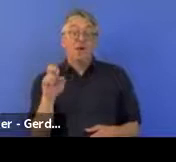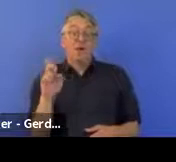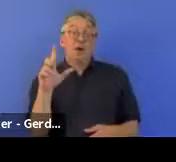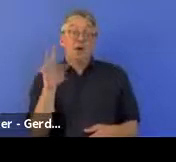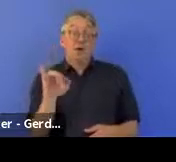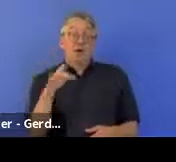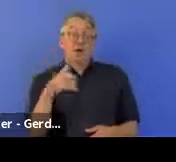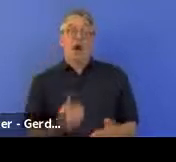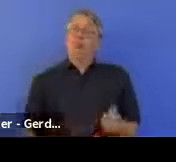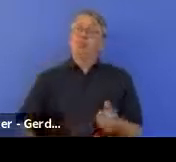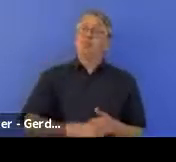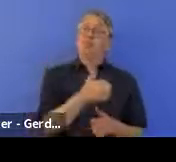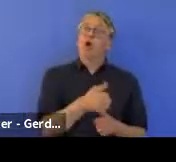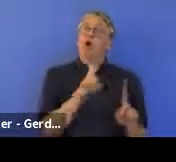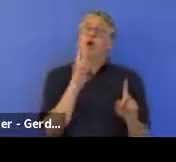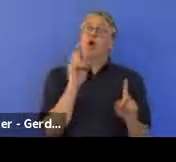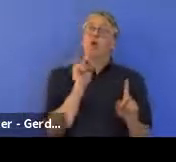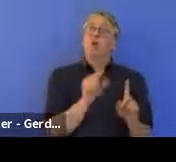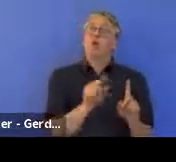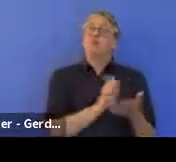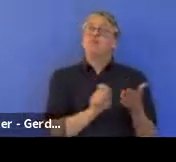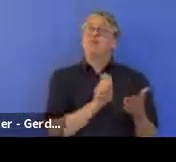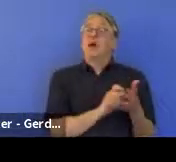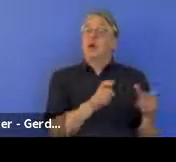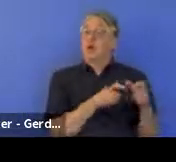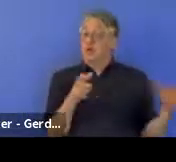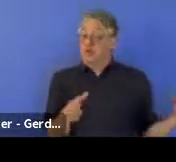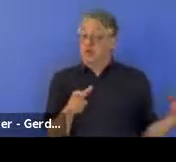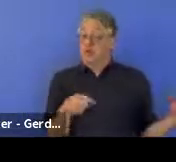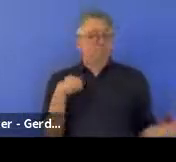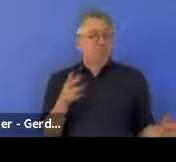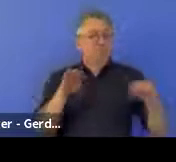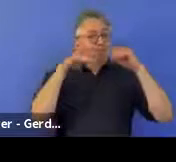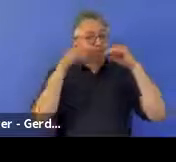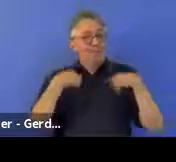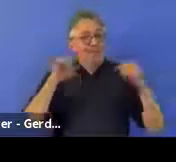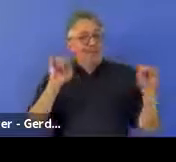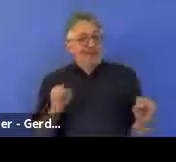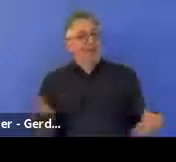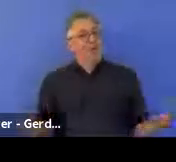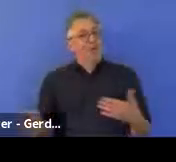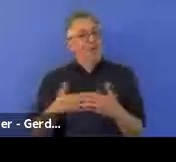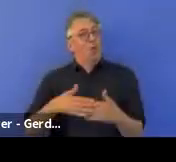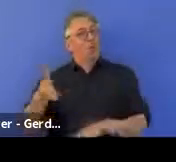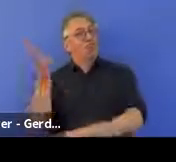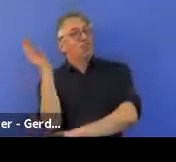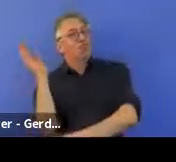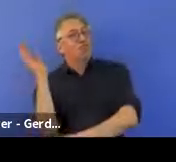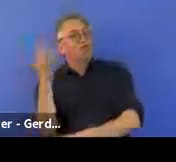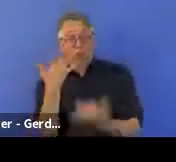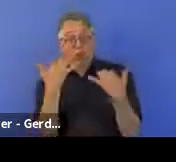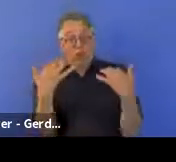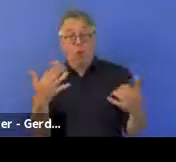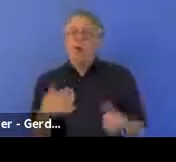UNGEI Secretariat. I'm so pleased to have this opportunity to close out this inspiring event today. I want to thank